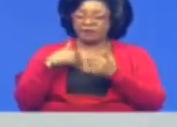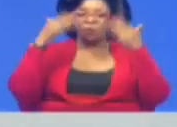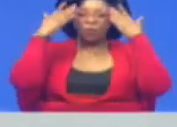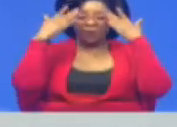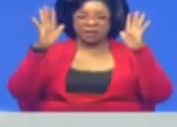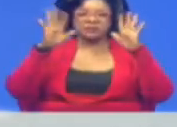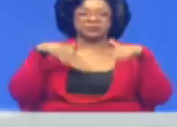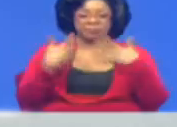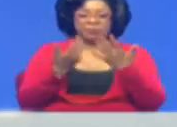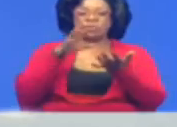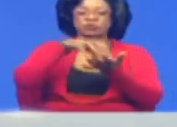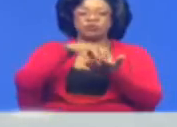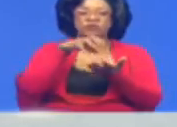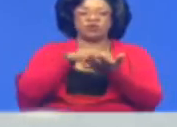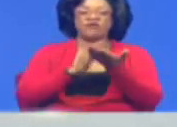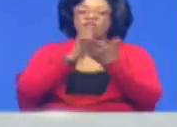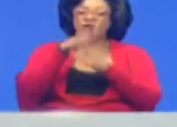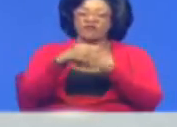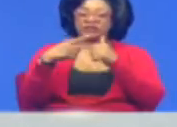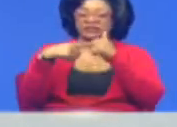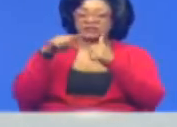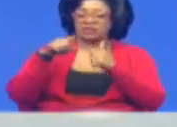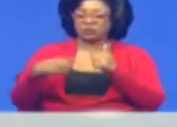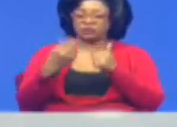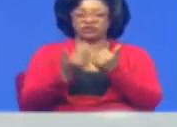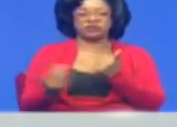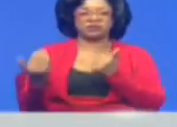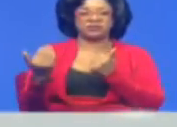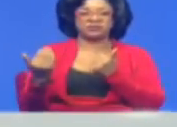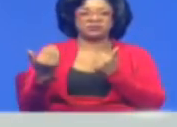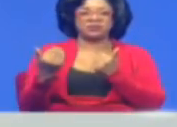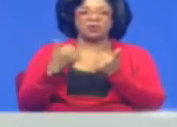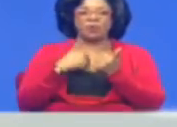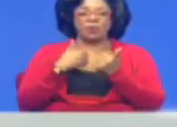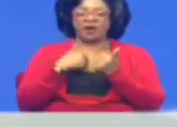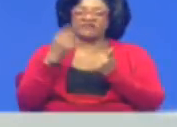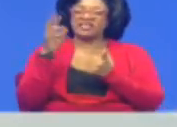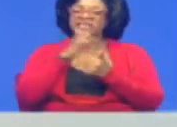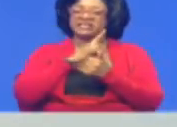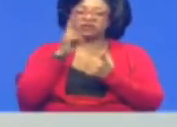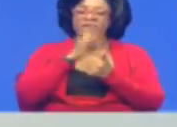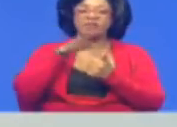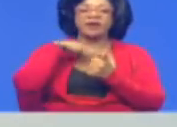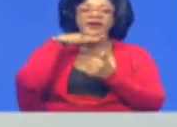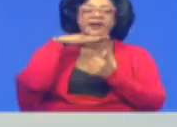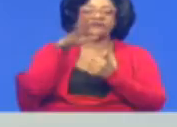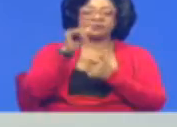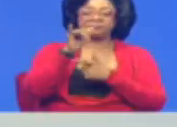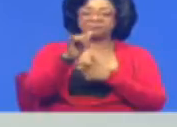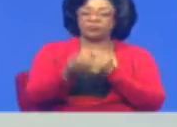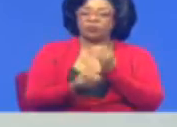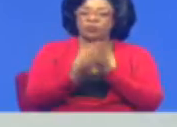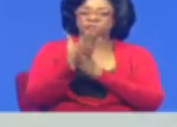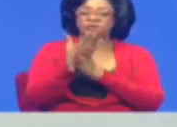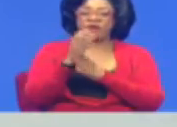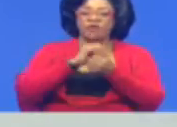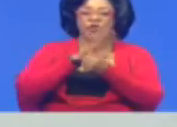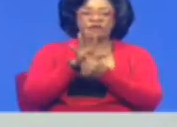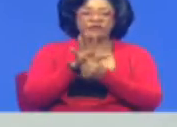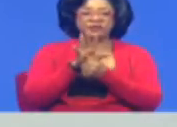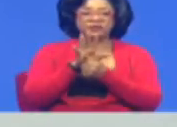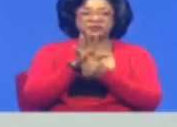situation of over 6,000 children who are at risk of dying from indirect causes of the COVID-19